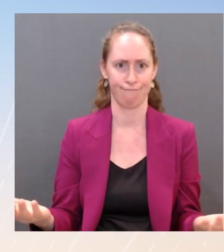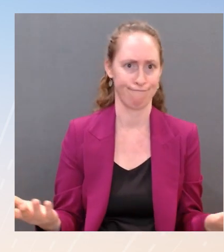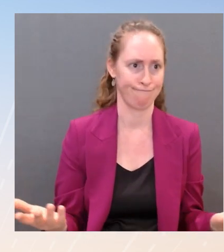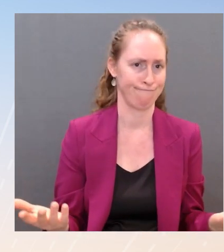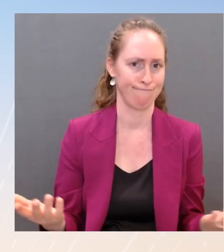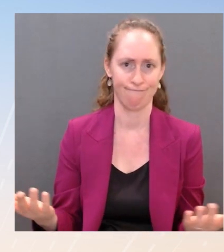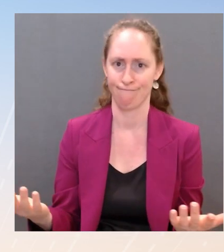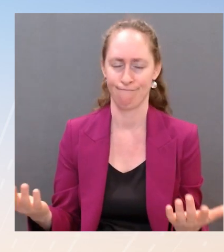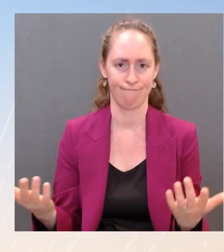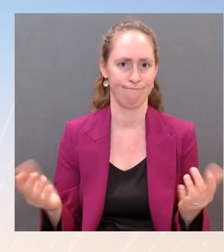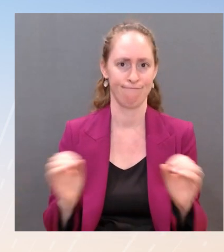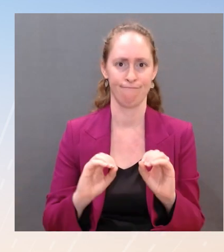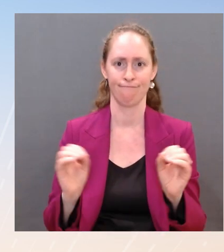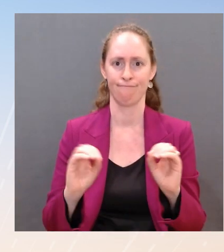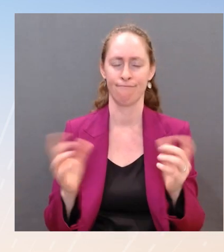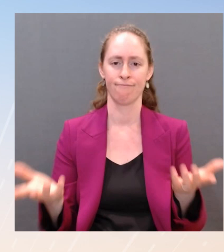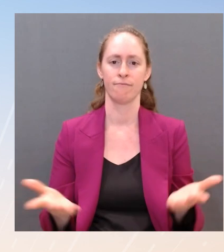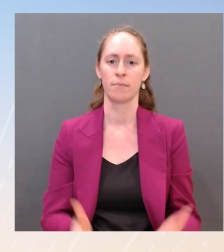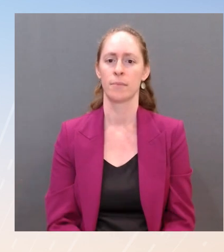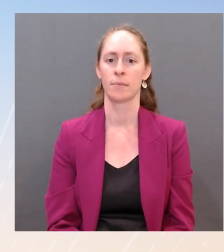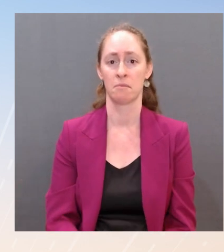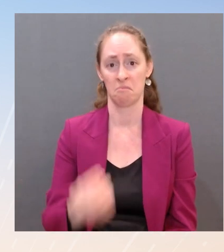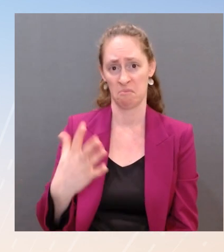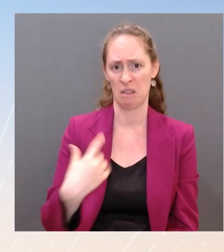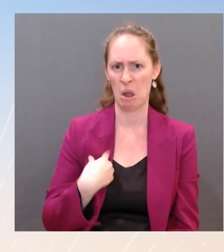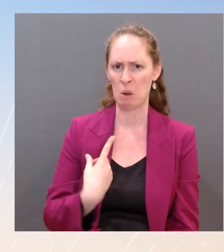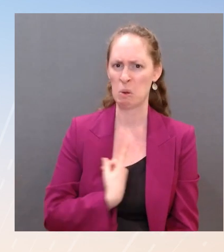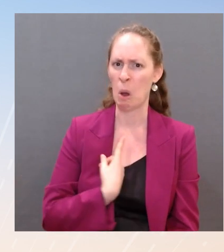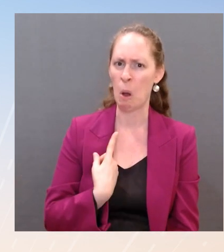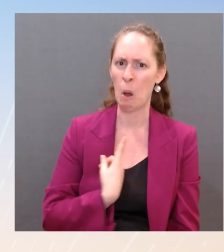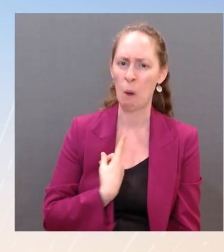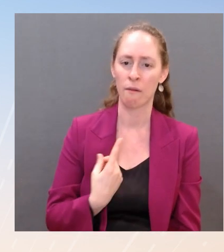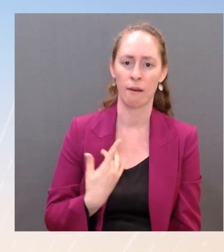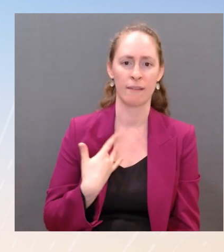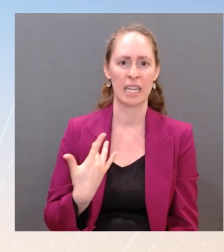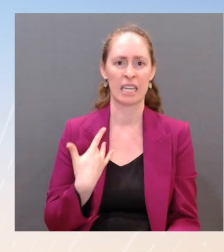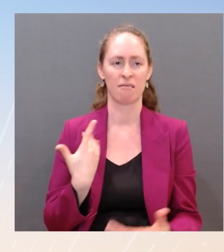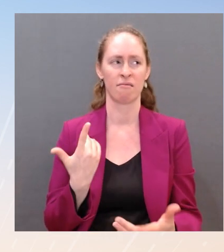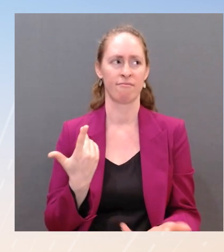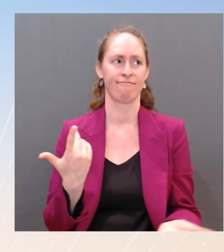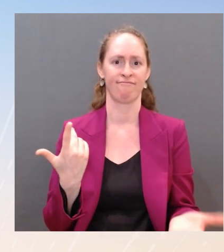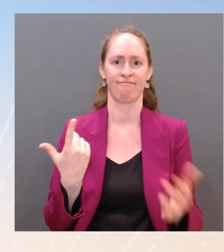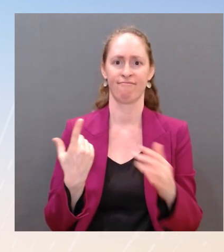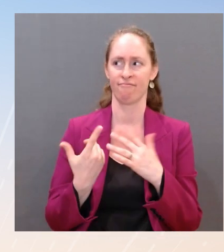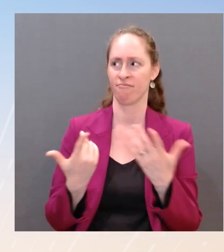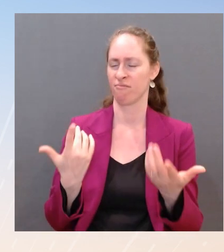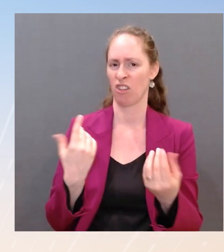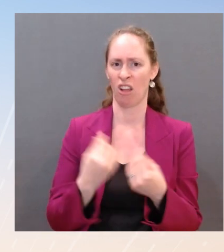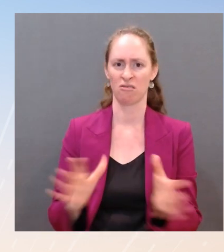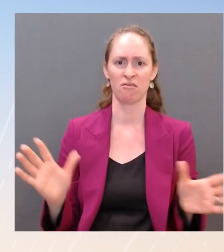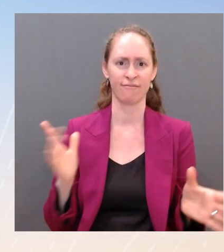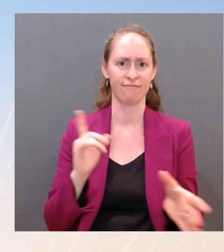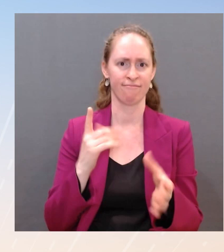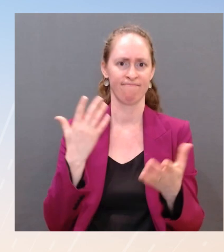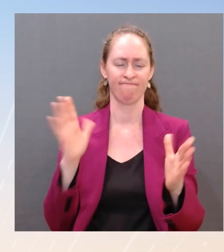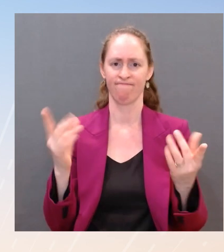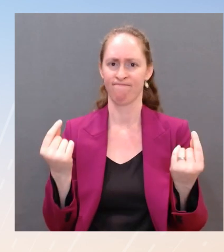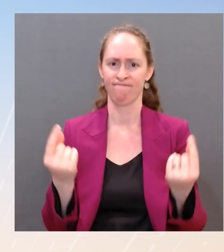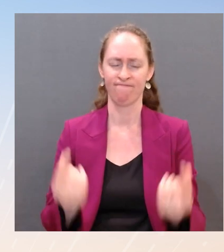I felt very lost, and because of the cultural stigma and because of, you know, my mom always saying, what happens in the house stays in the